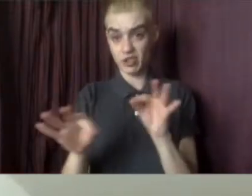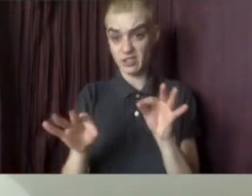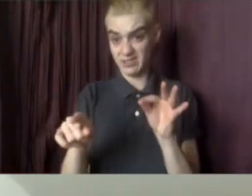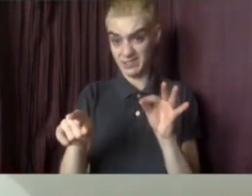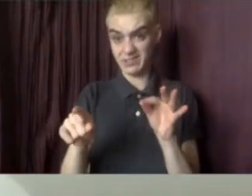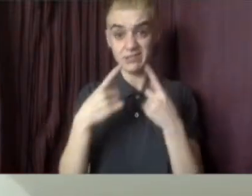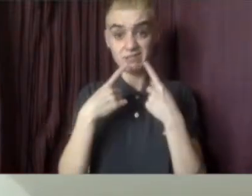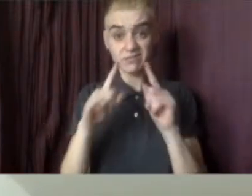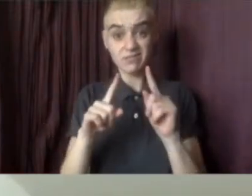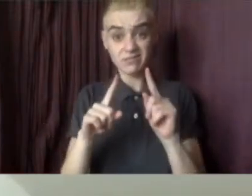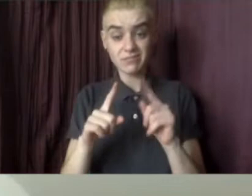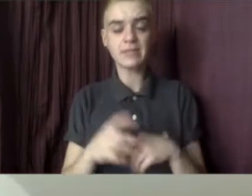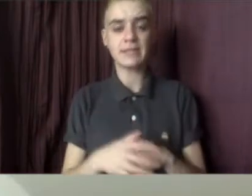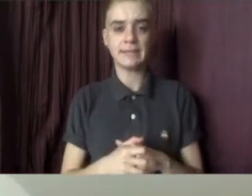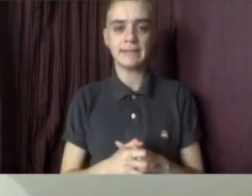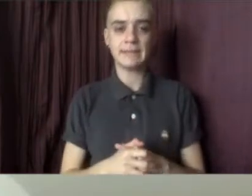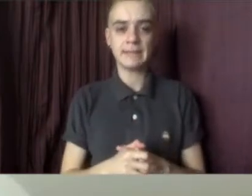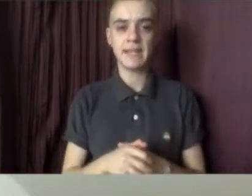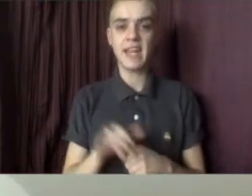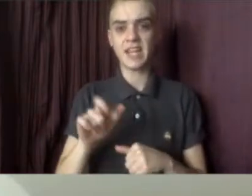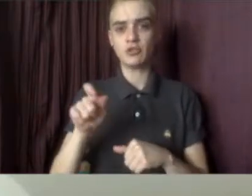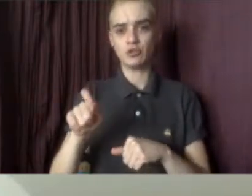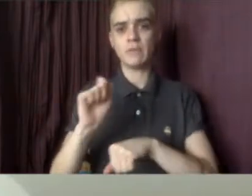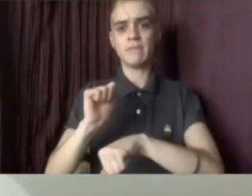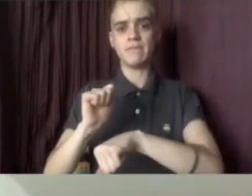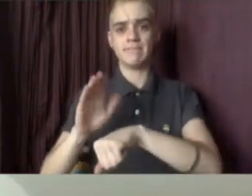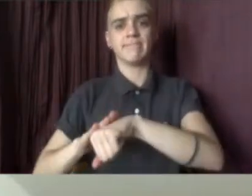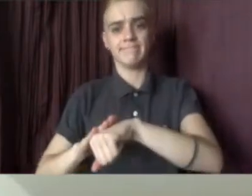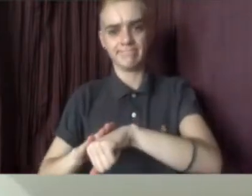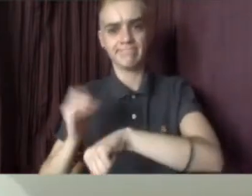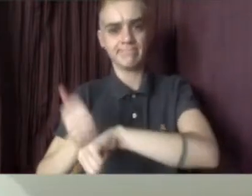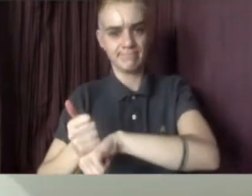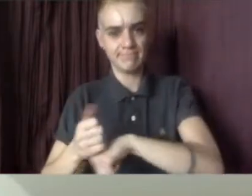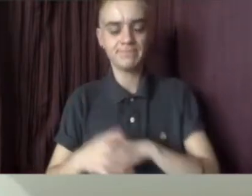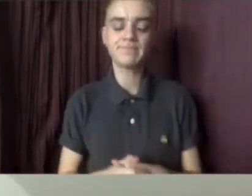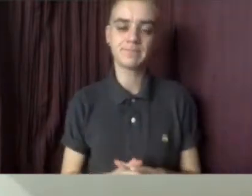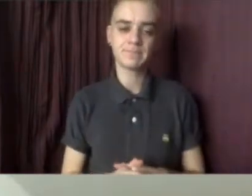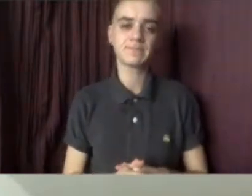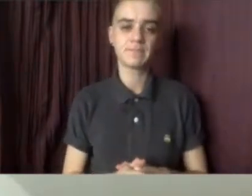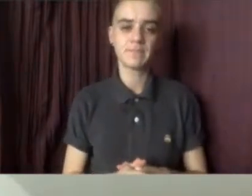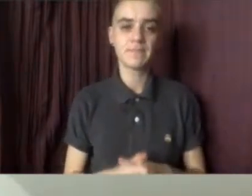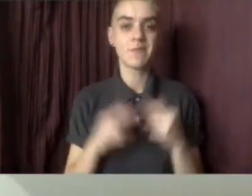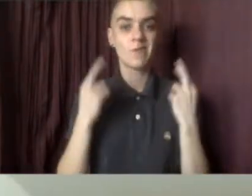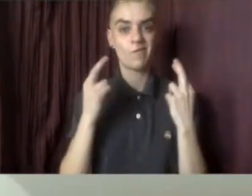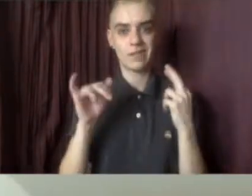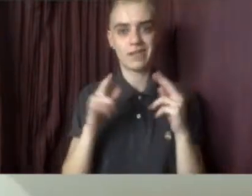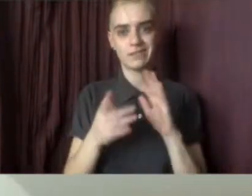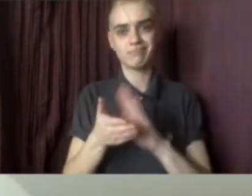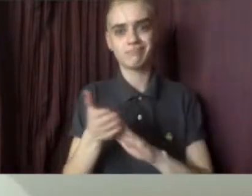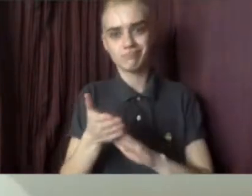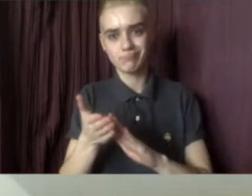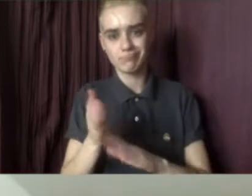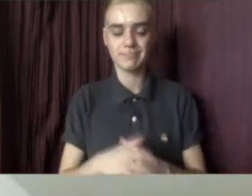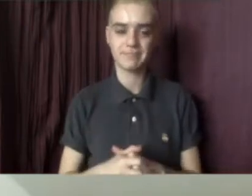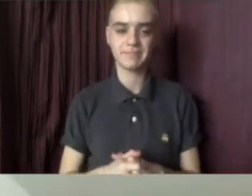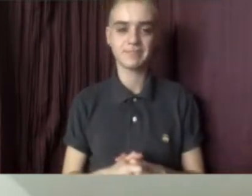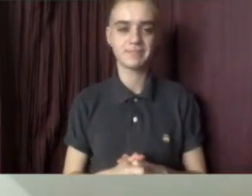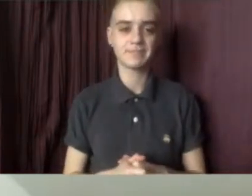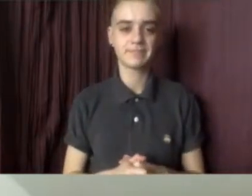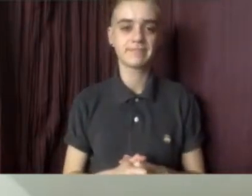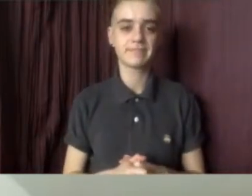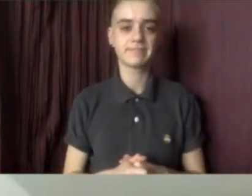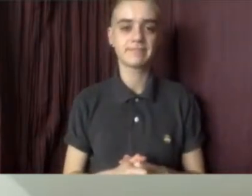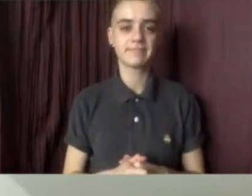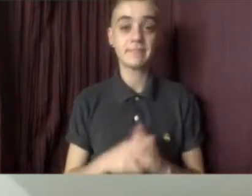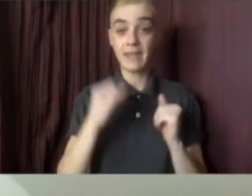that, really excited to hear from our expert panel this afternoon. Each of you have a different take on why defending voting rights